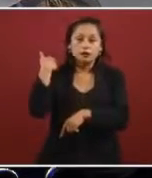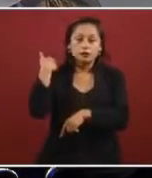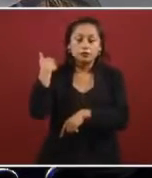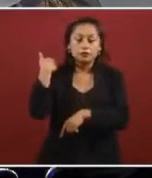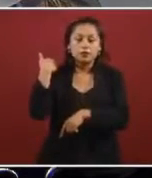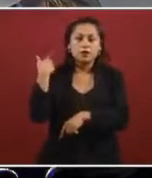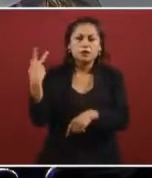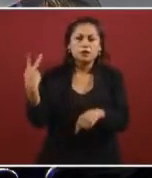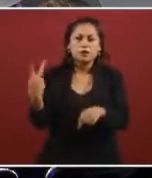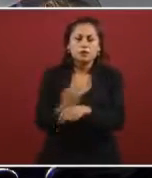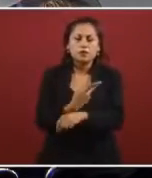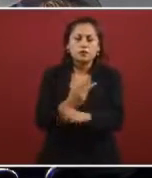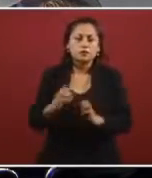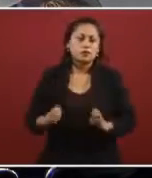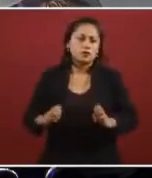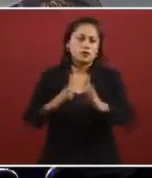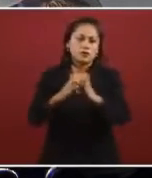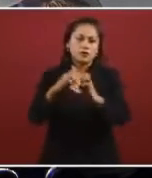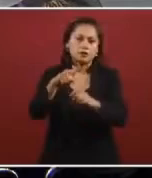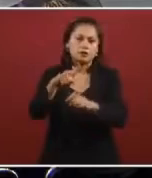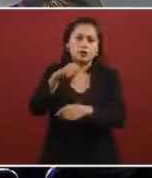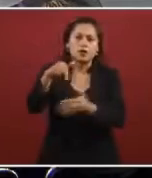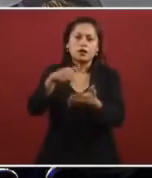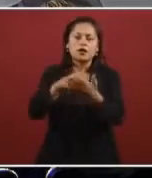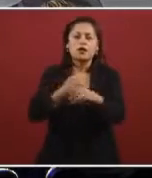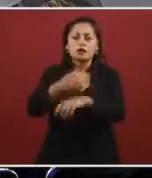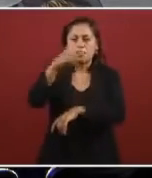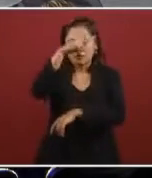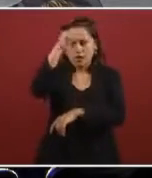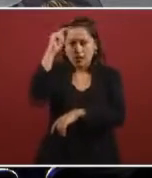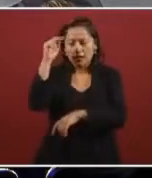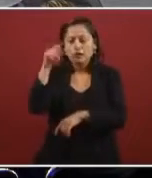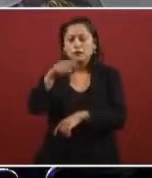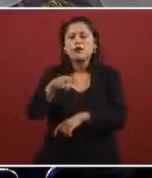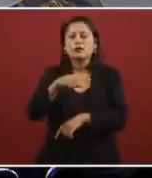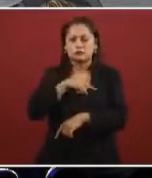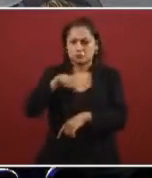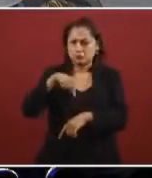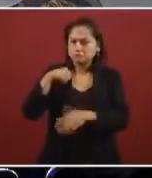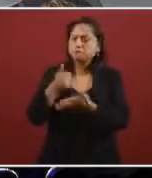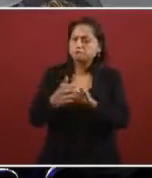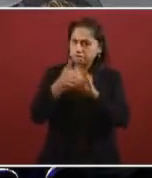that affected a lot. Nayarit. Yeah, we